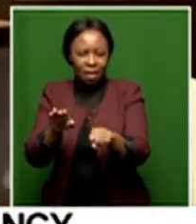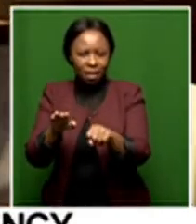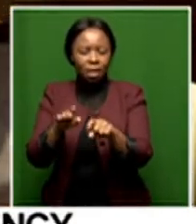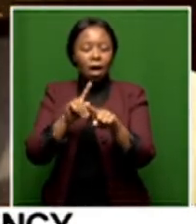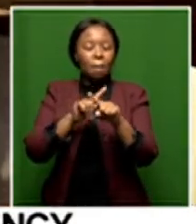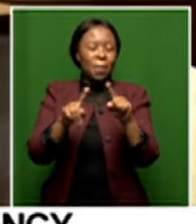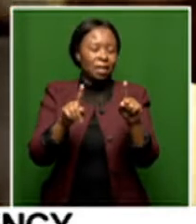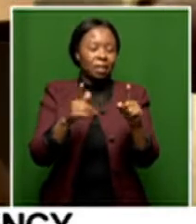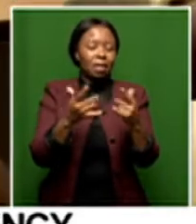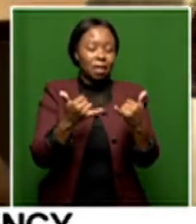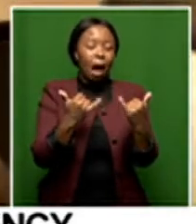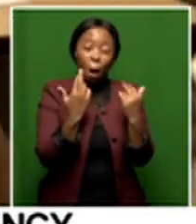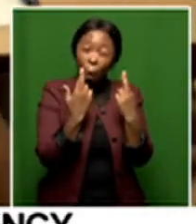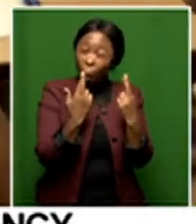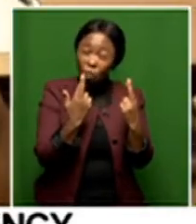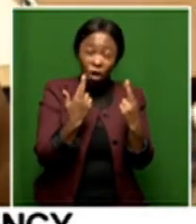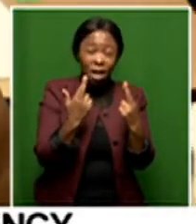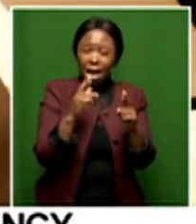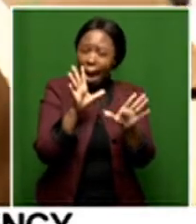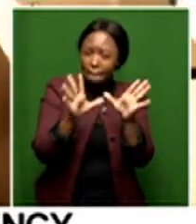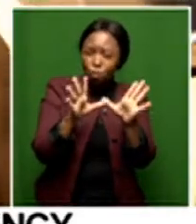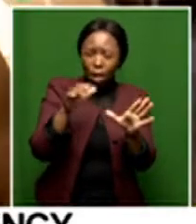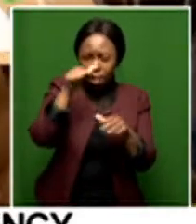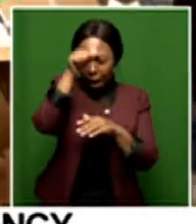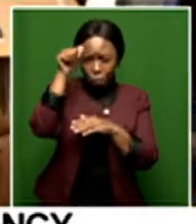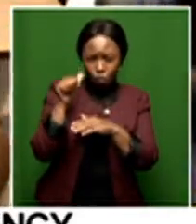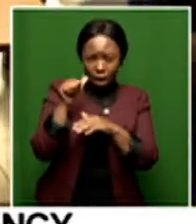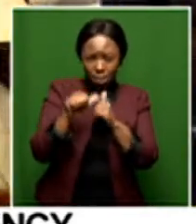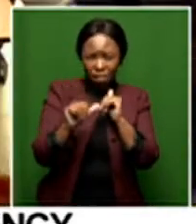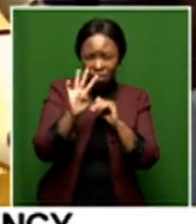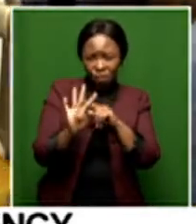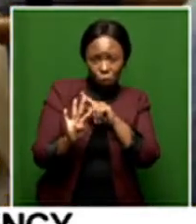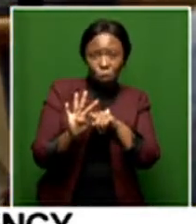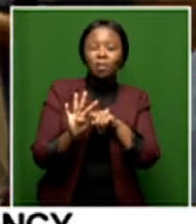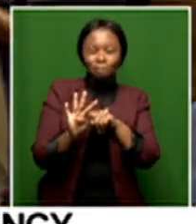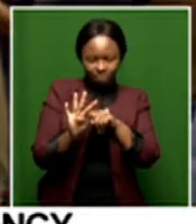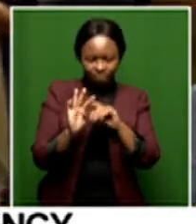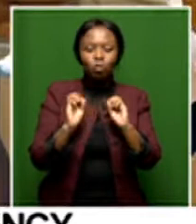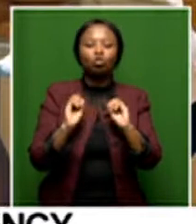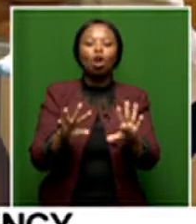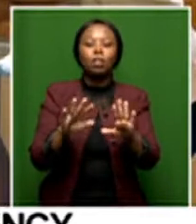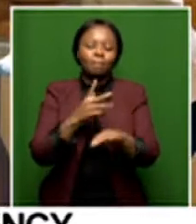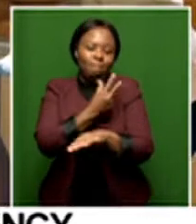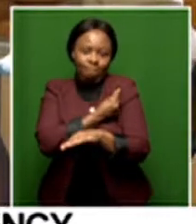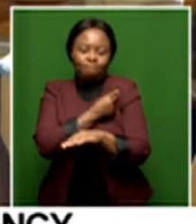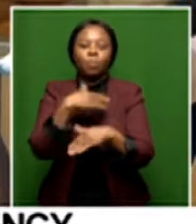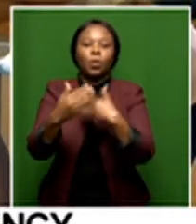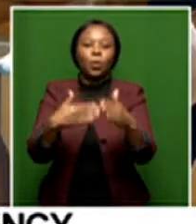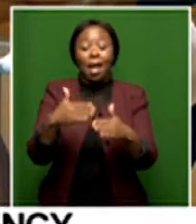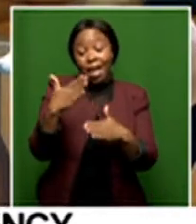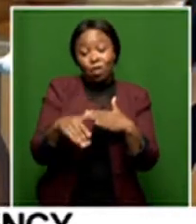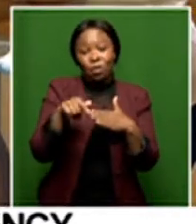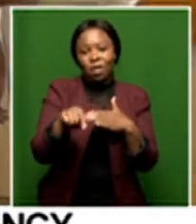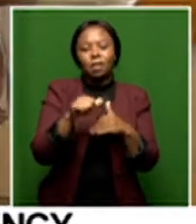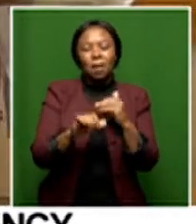So I think, hopefully, in April we would be targeting to start rolling out these vaccines that we're hoping to receive at the end of this month. So